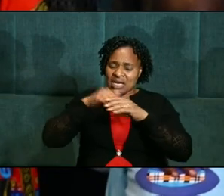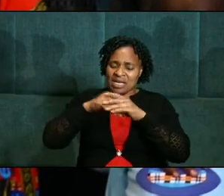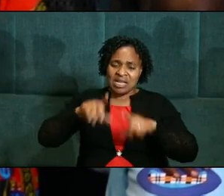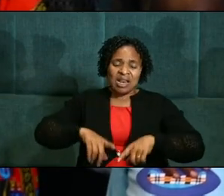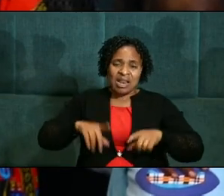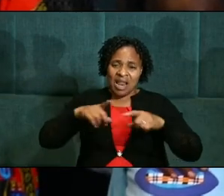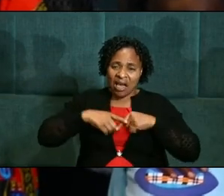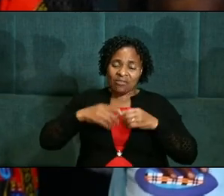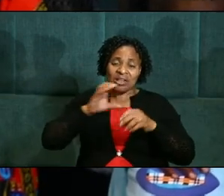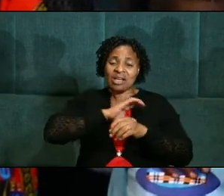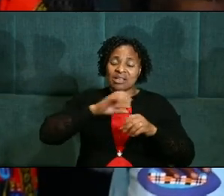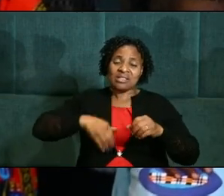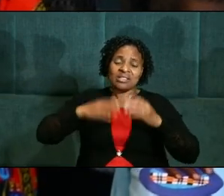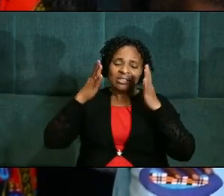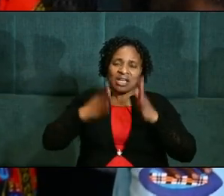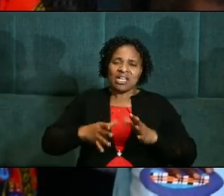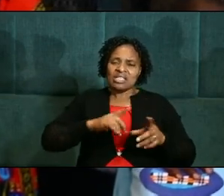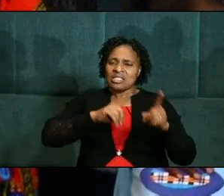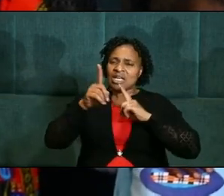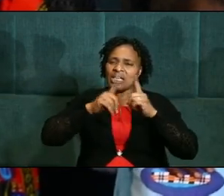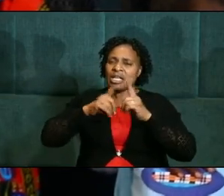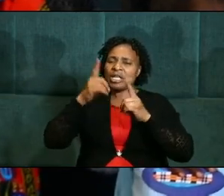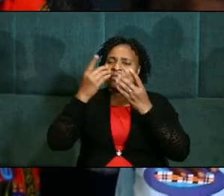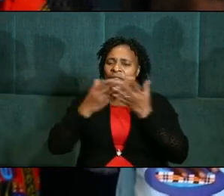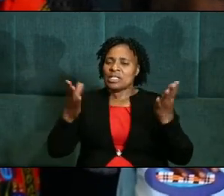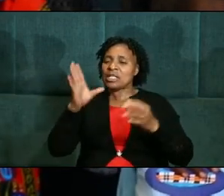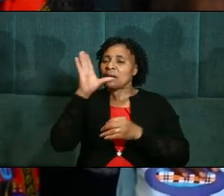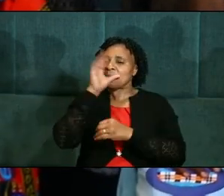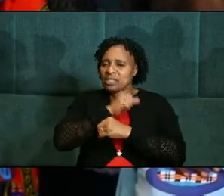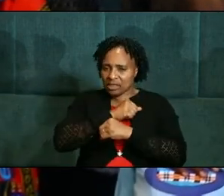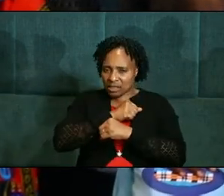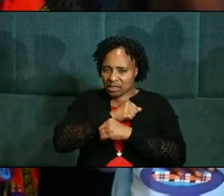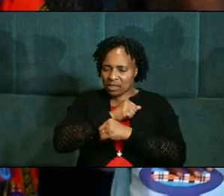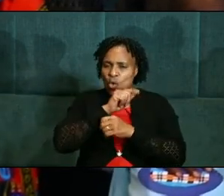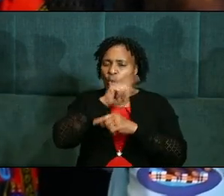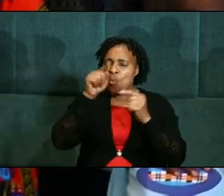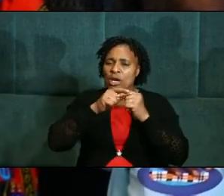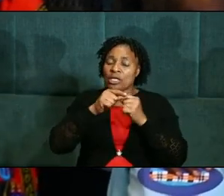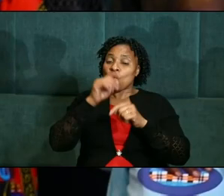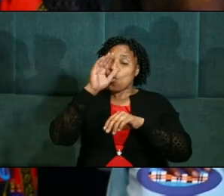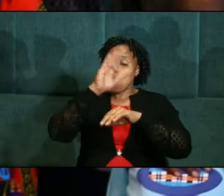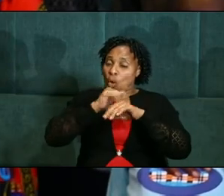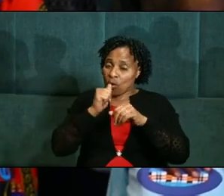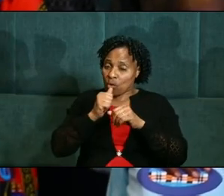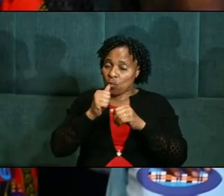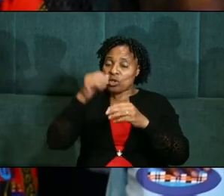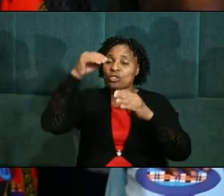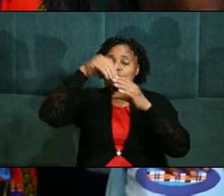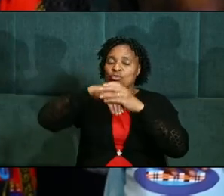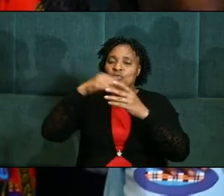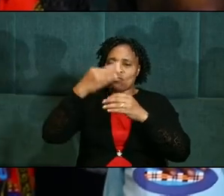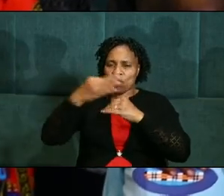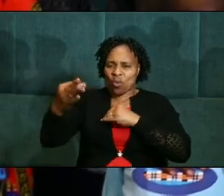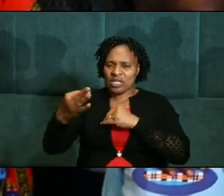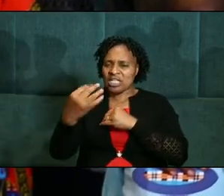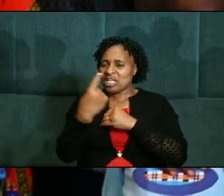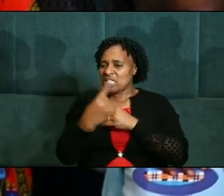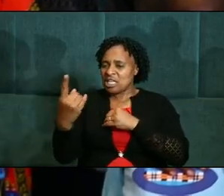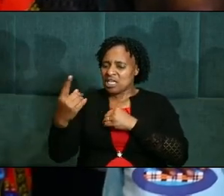our Christian journey, that are missing. When this call was put forward, each one of us has